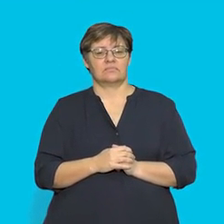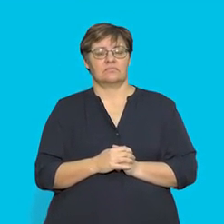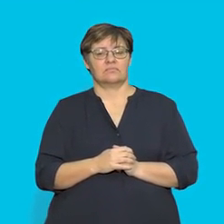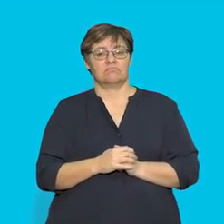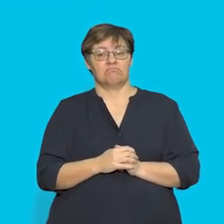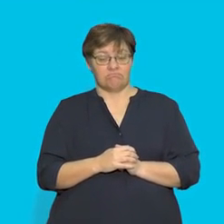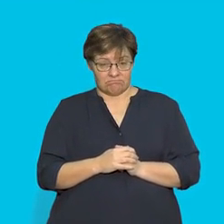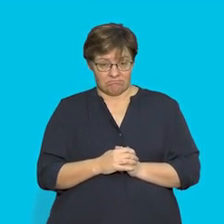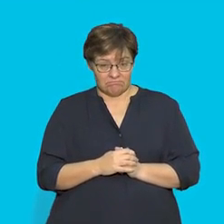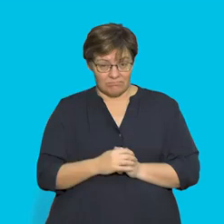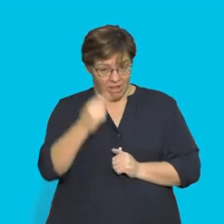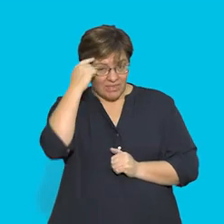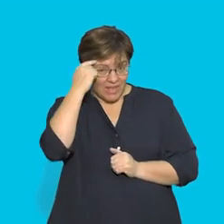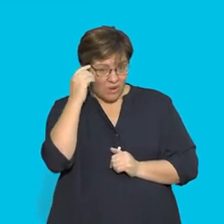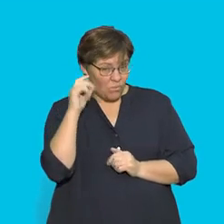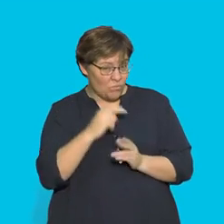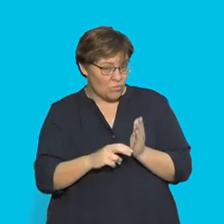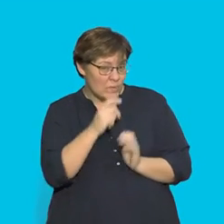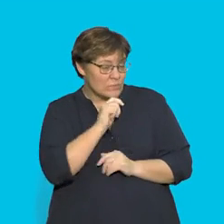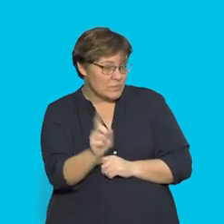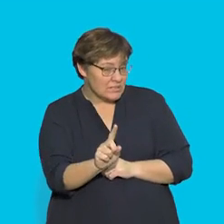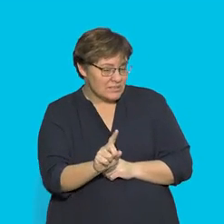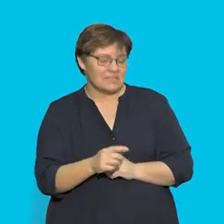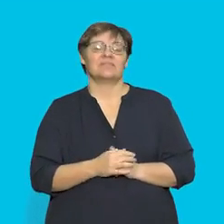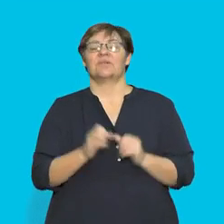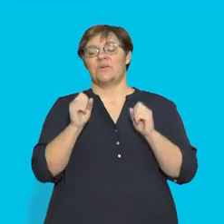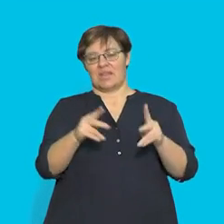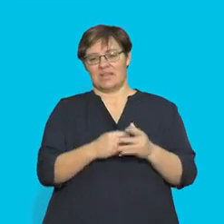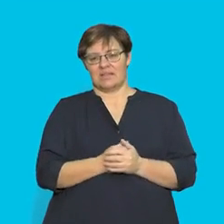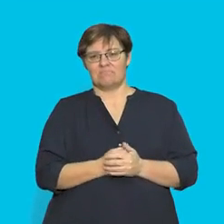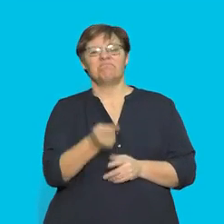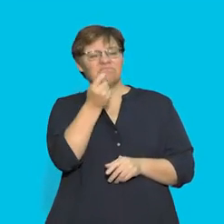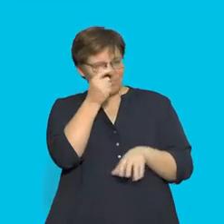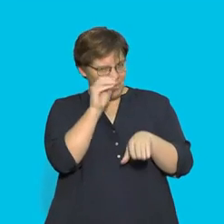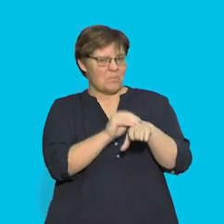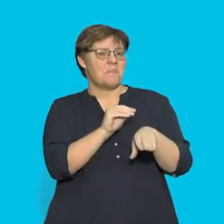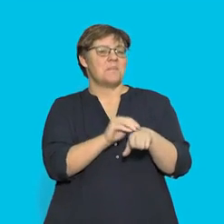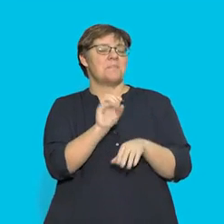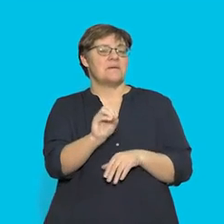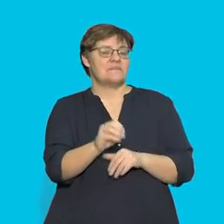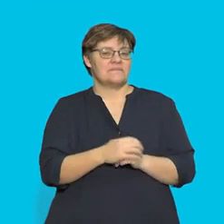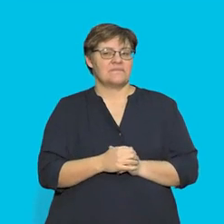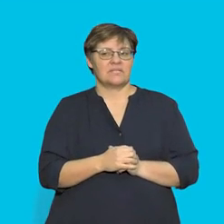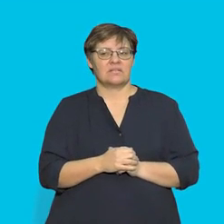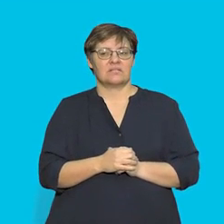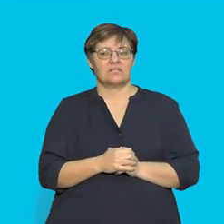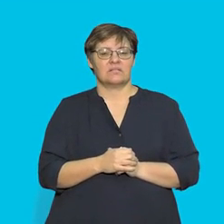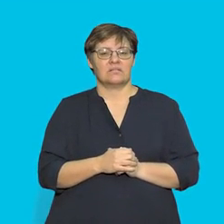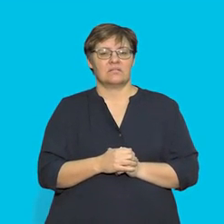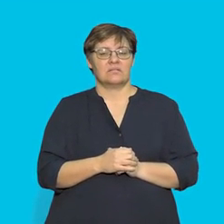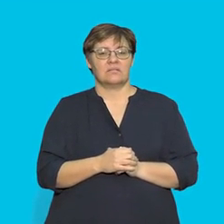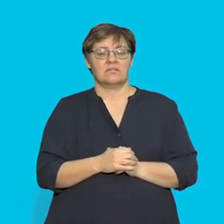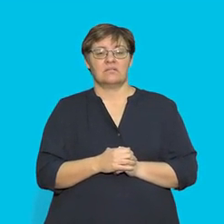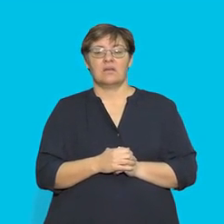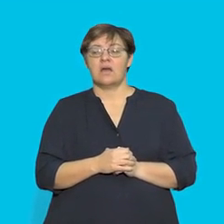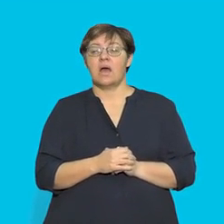Okay, have you thought about which rule we can use? Okay, there's a bit of a problem here because we don't